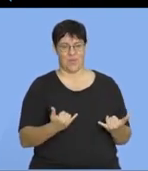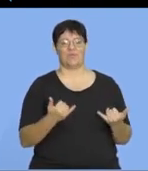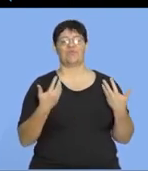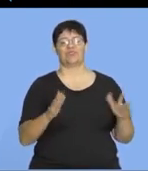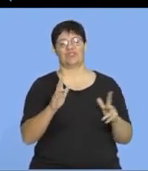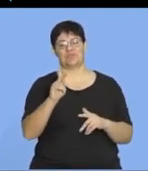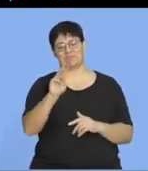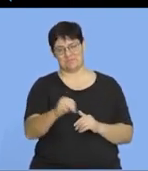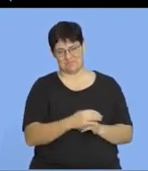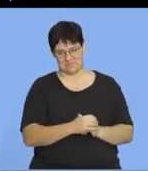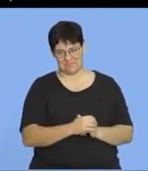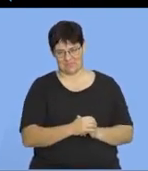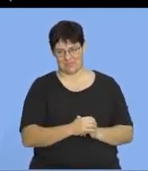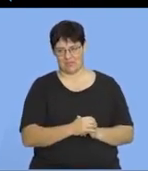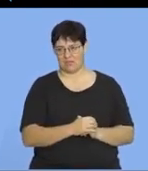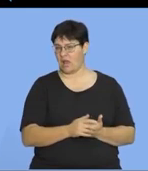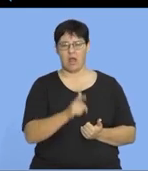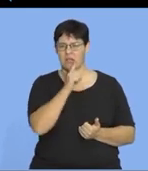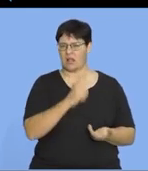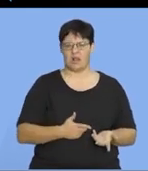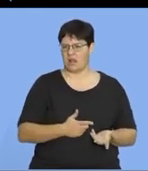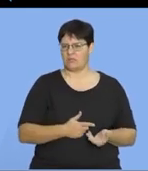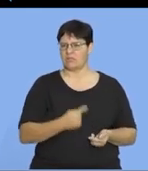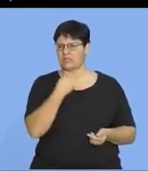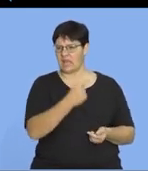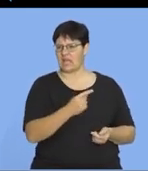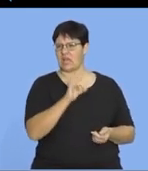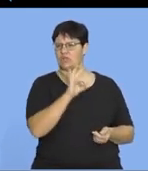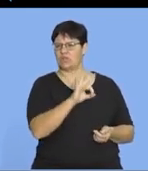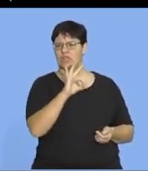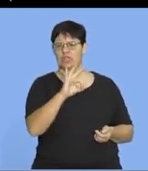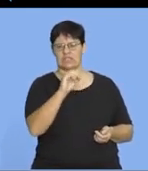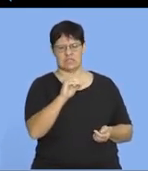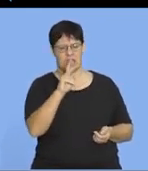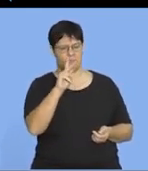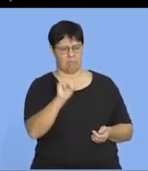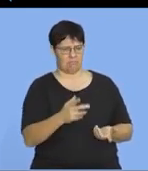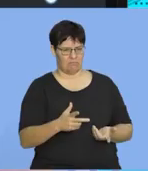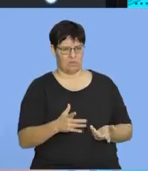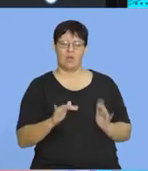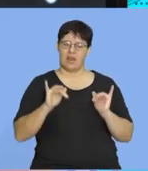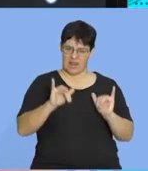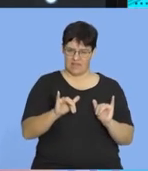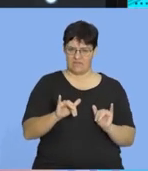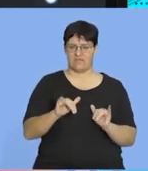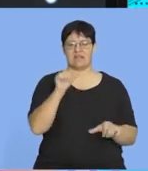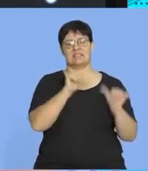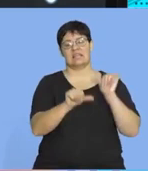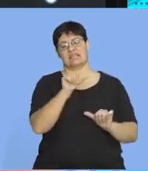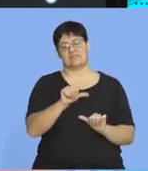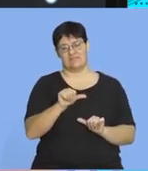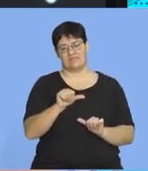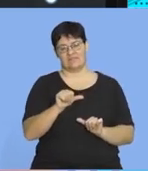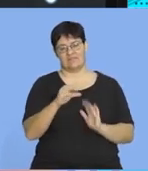Now it's in kilometers. And some of you probably could have told me that there was 330 kilometers. You can leave it in